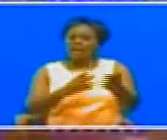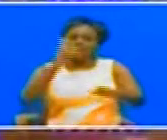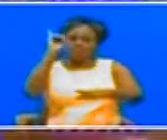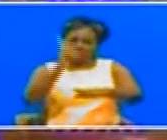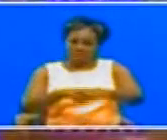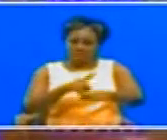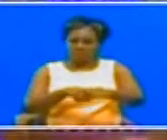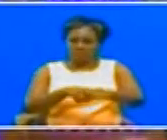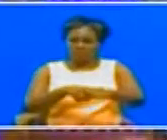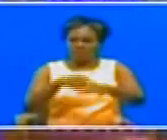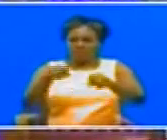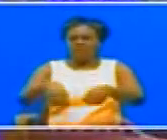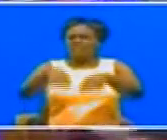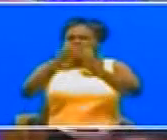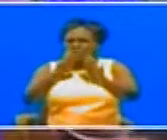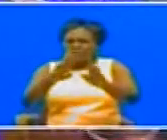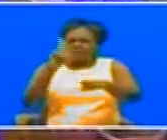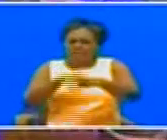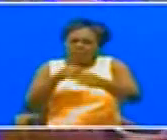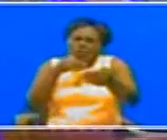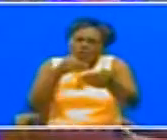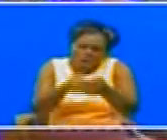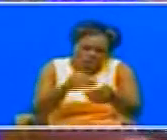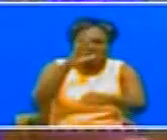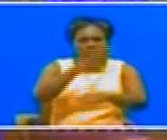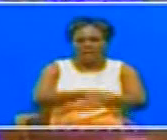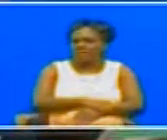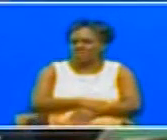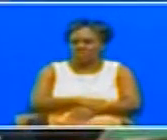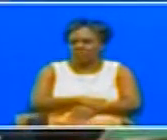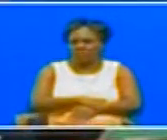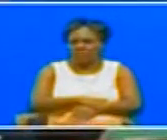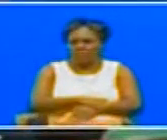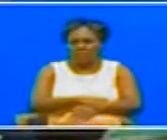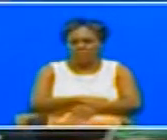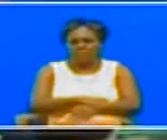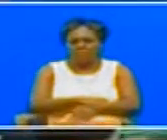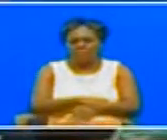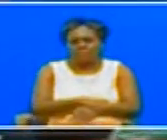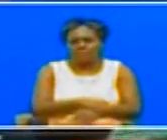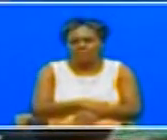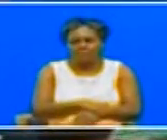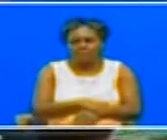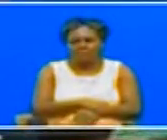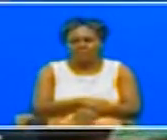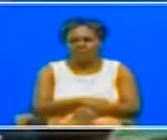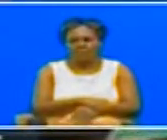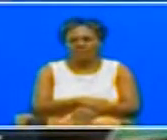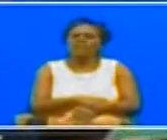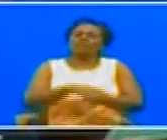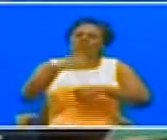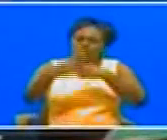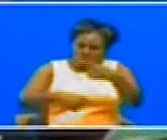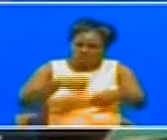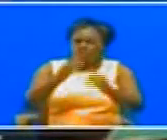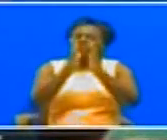we give up just at the moment. So tonight could be that moment when God breaks through and answers that prayer. So yeah, just keep going